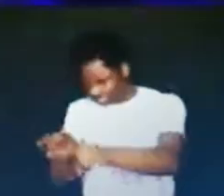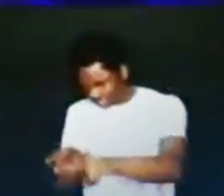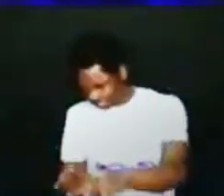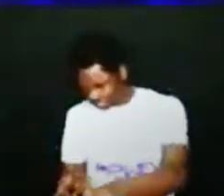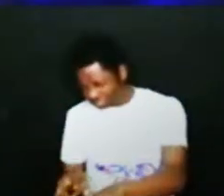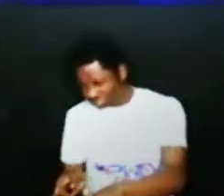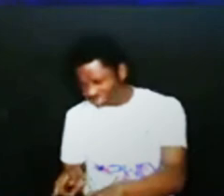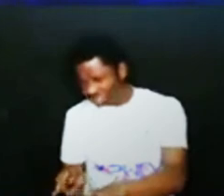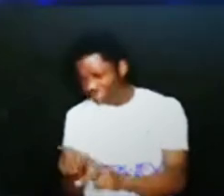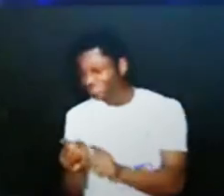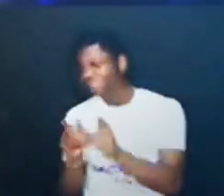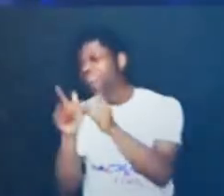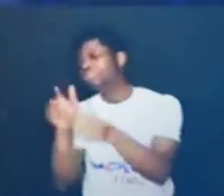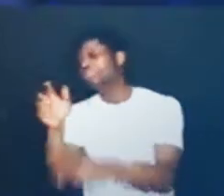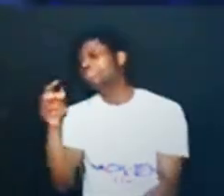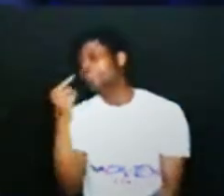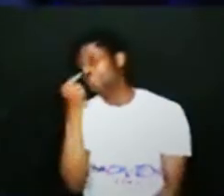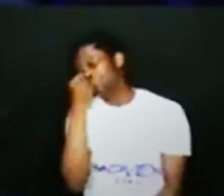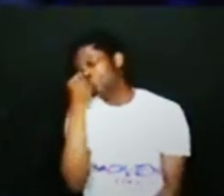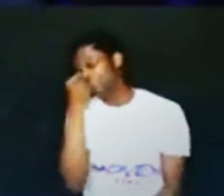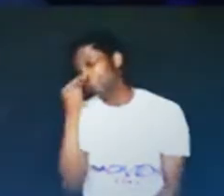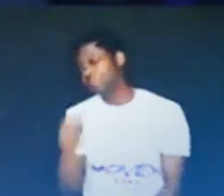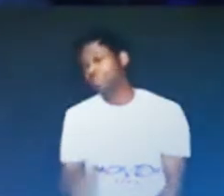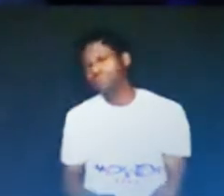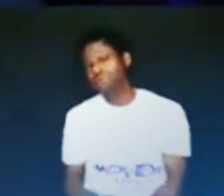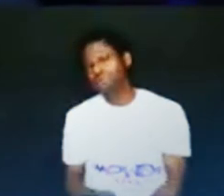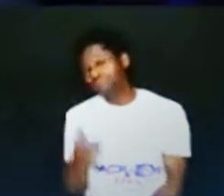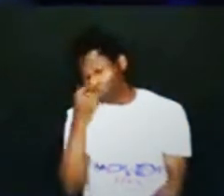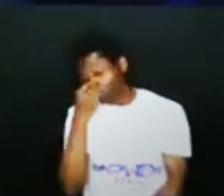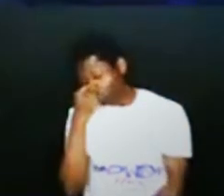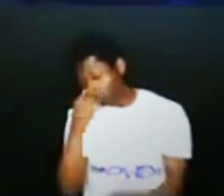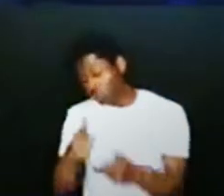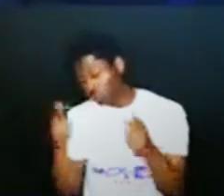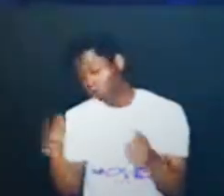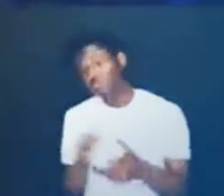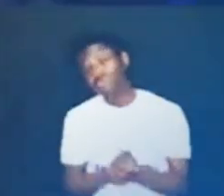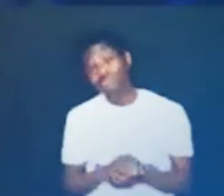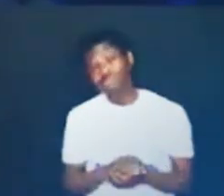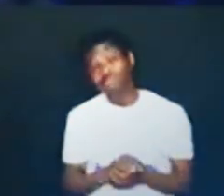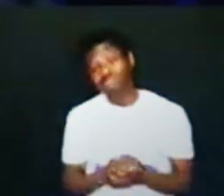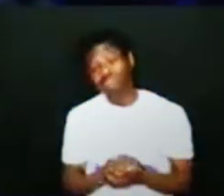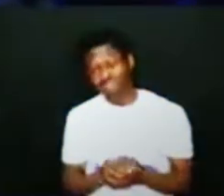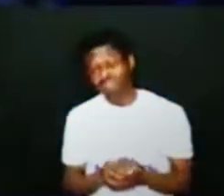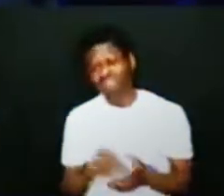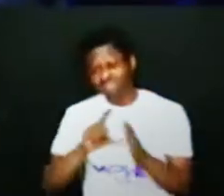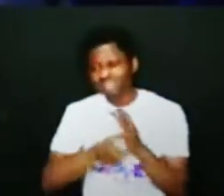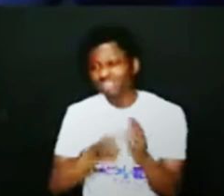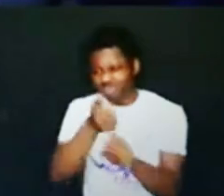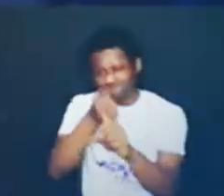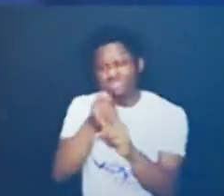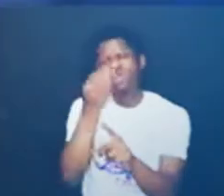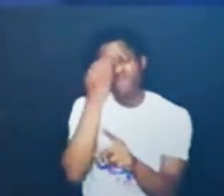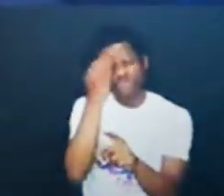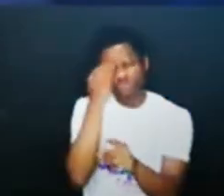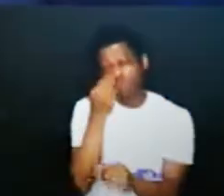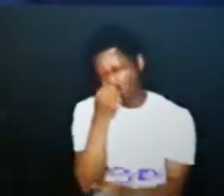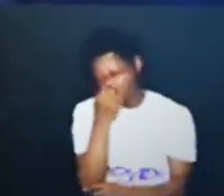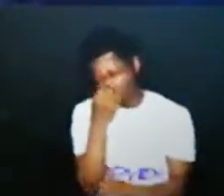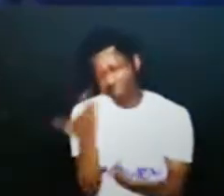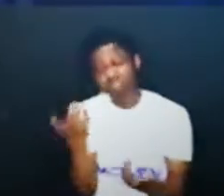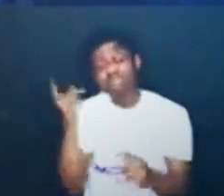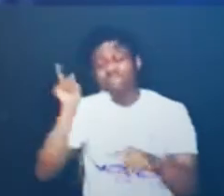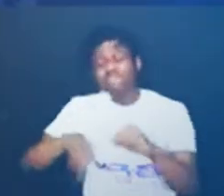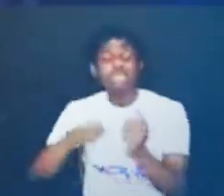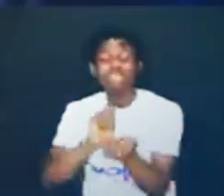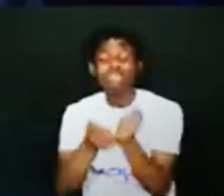There's a look at your nose. And then your nose to yourself, you know that your nose. You can't do